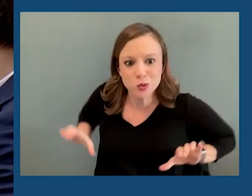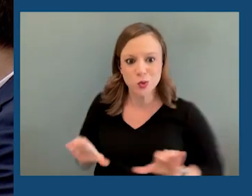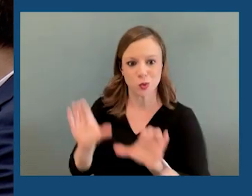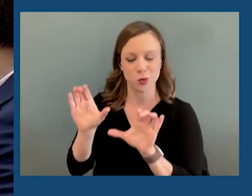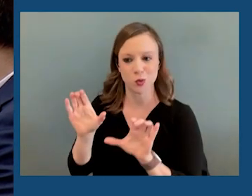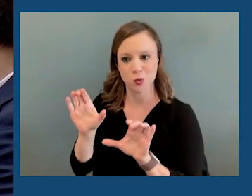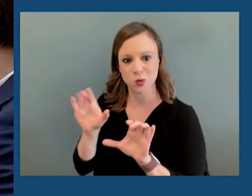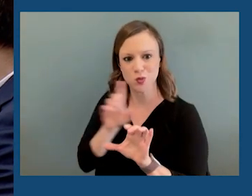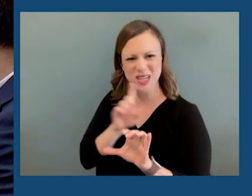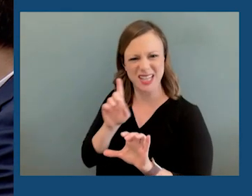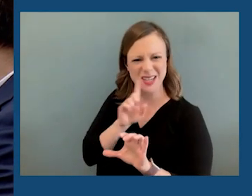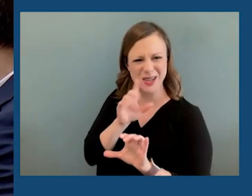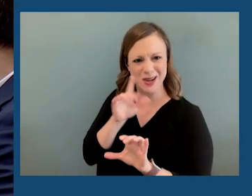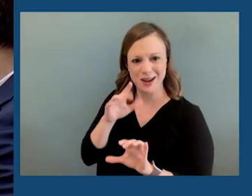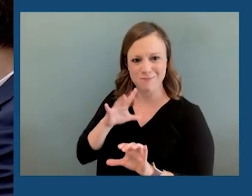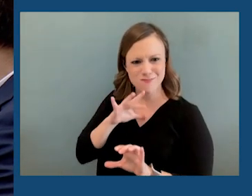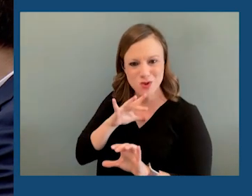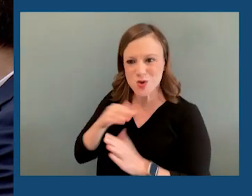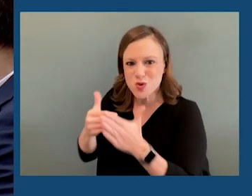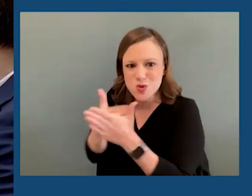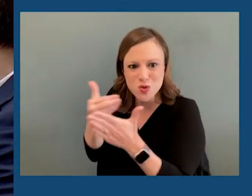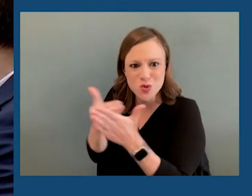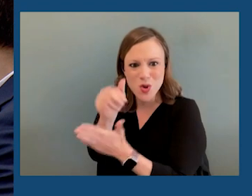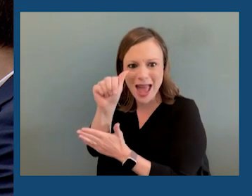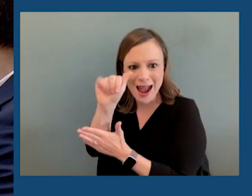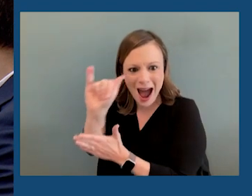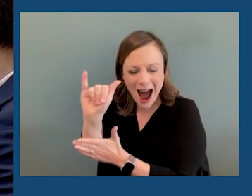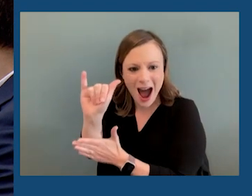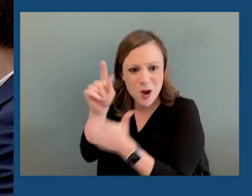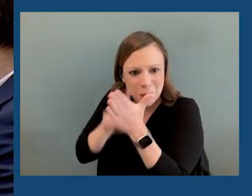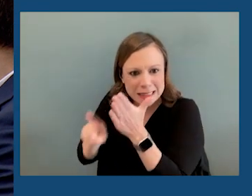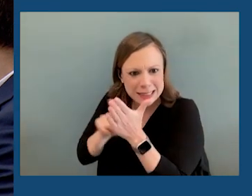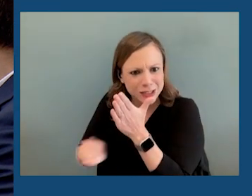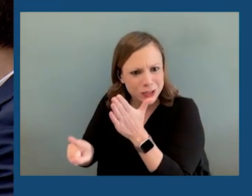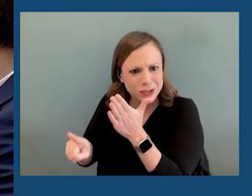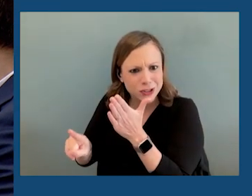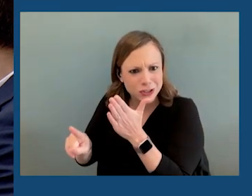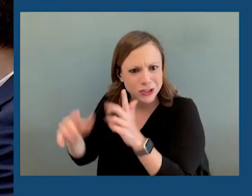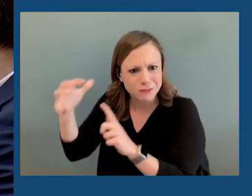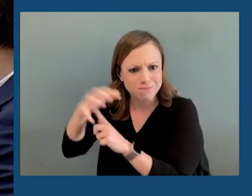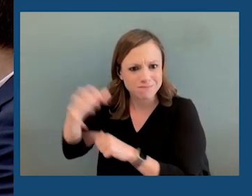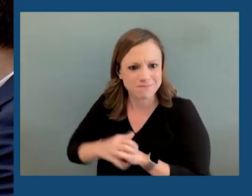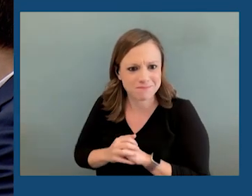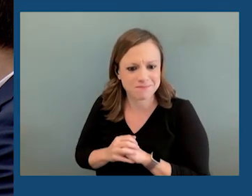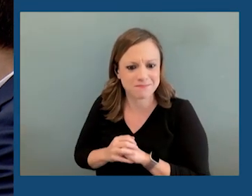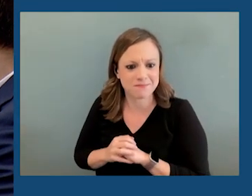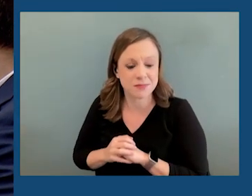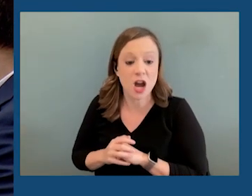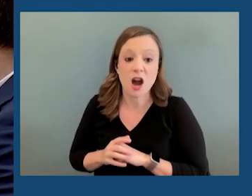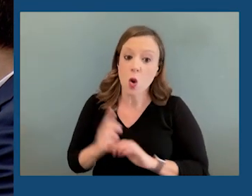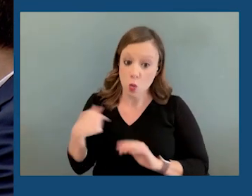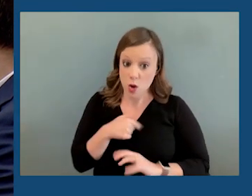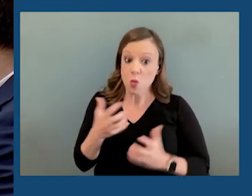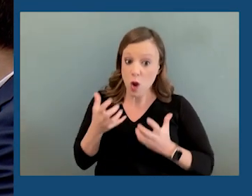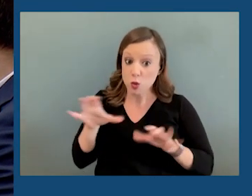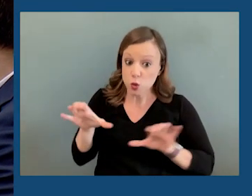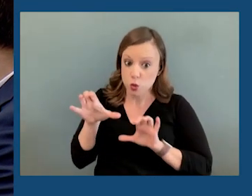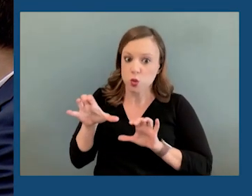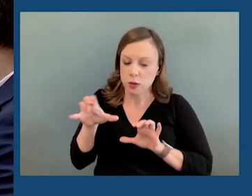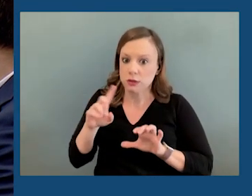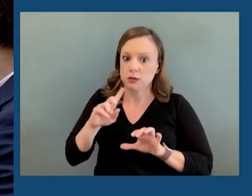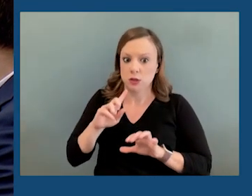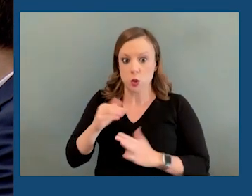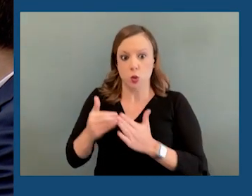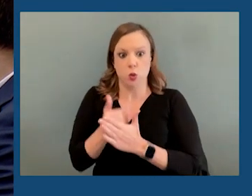research, number one. Number two is not only do we want to do cutting-edge AI